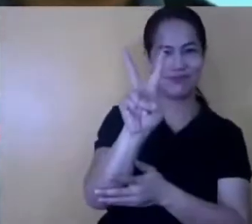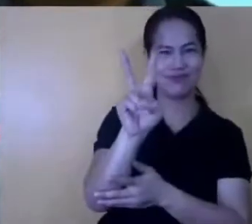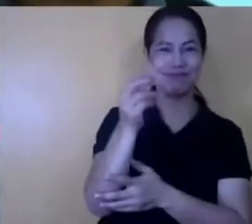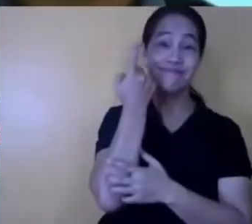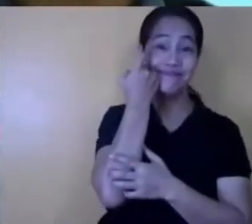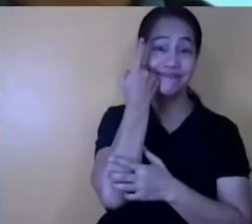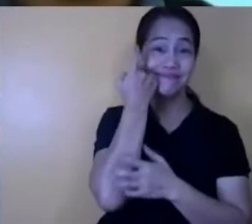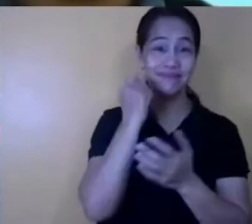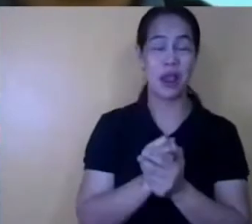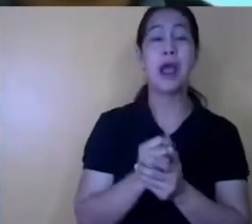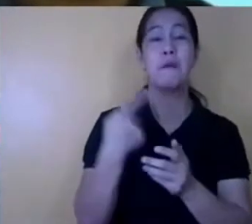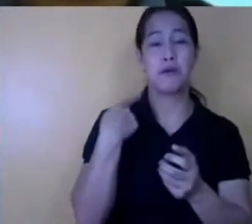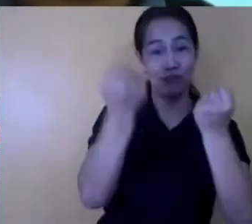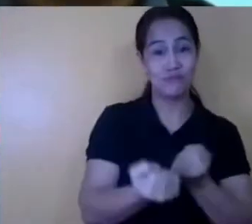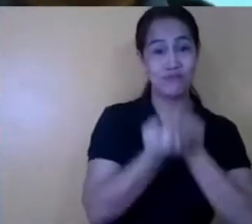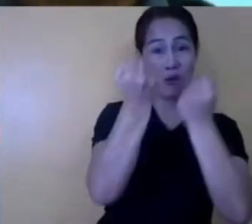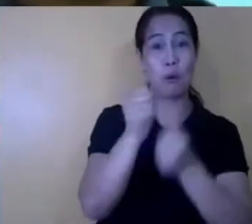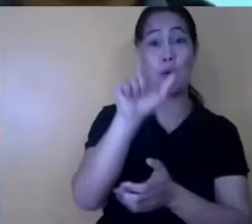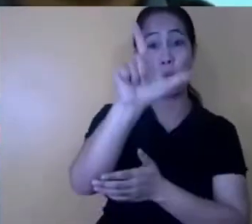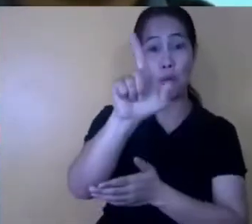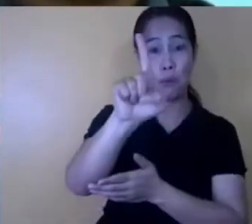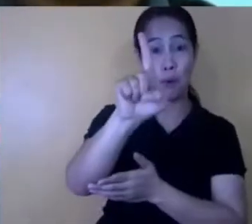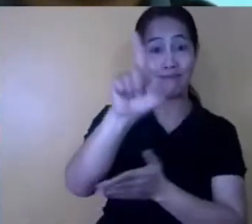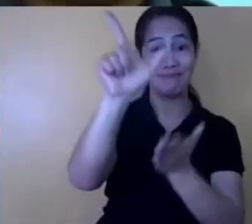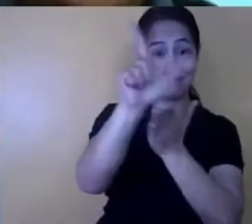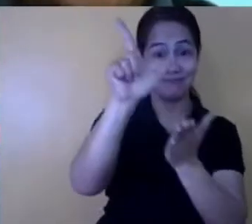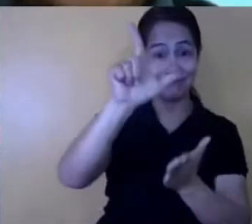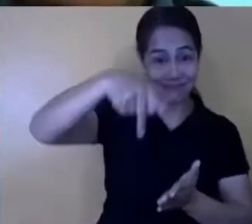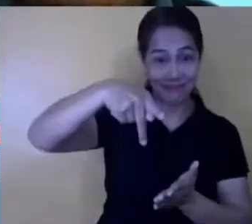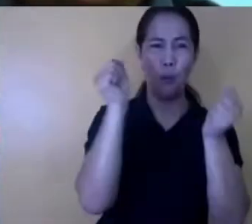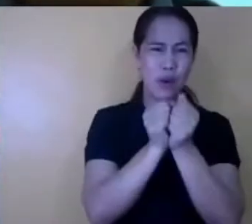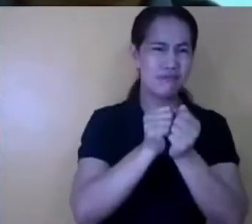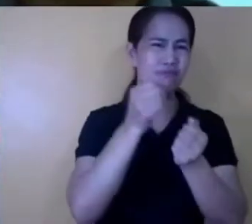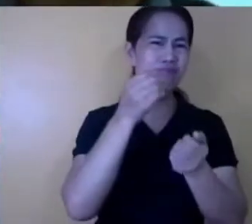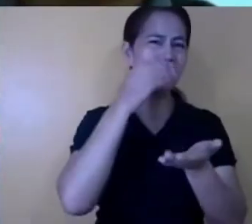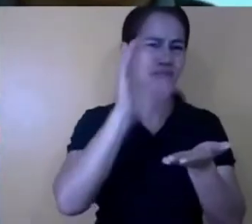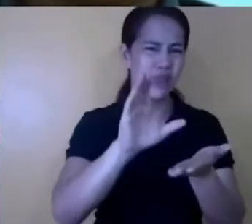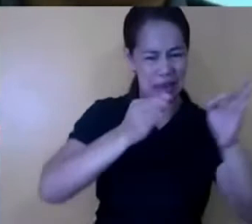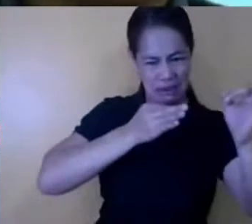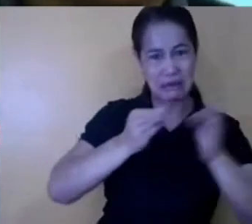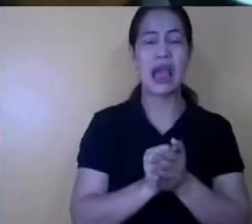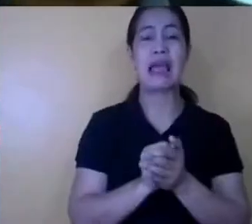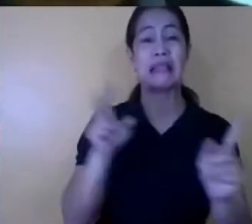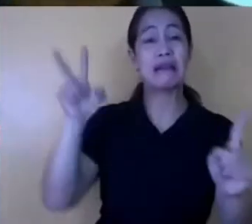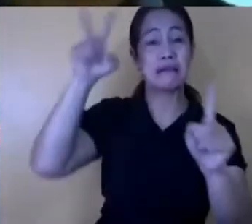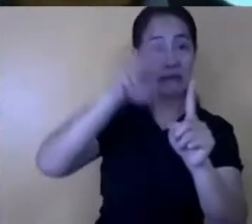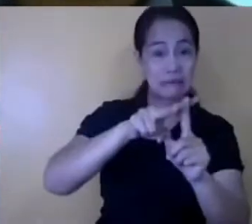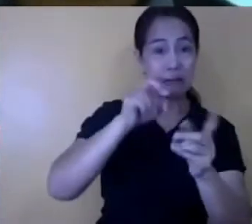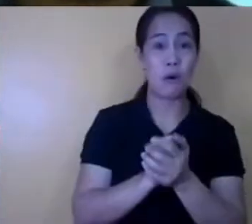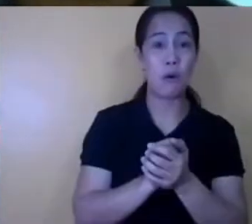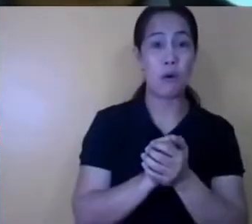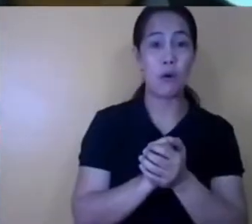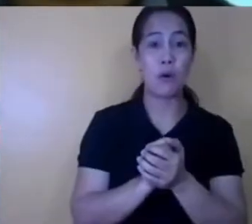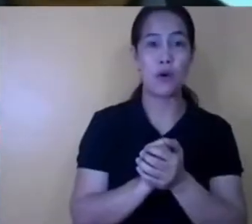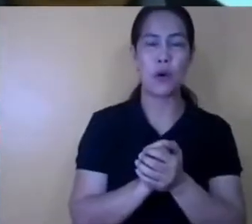submit 1 lesson plan with annotations explaining the application of a